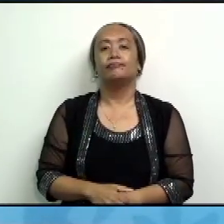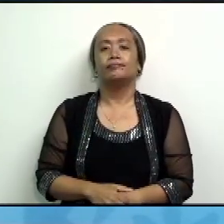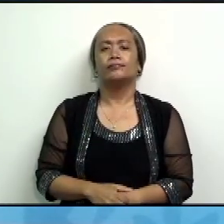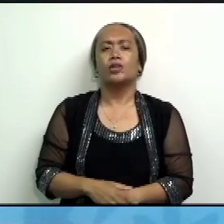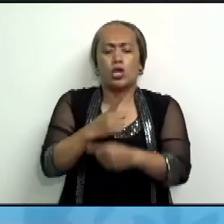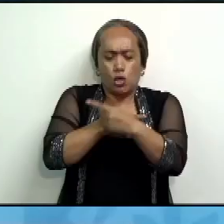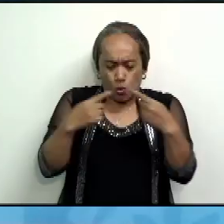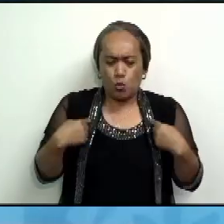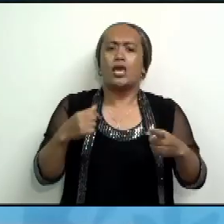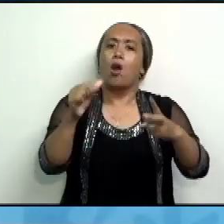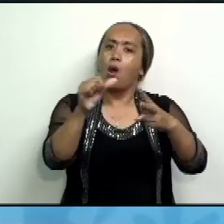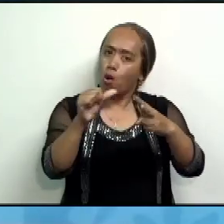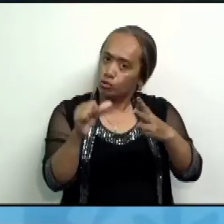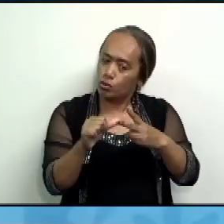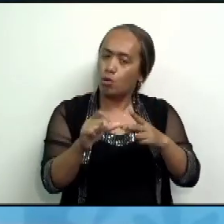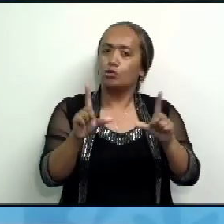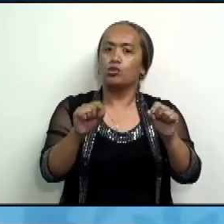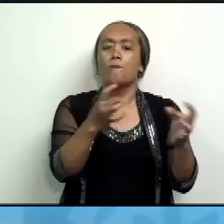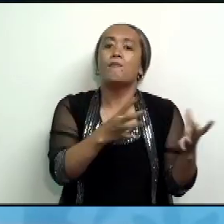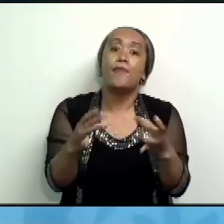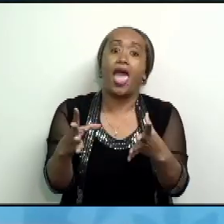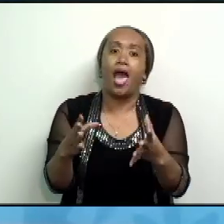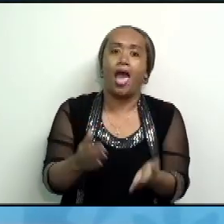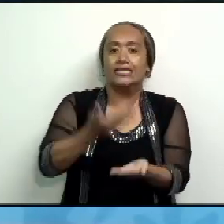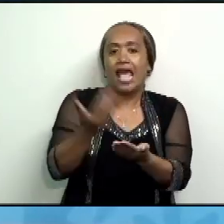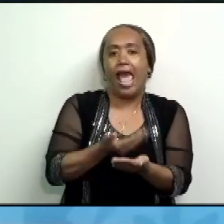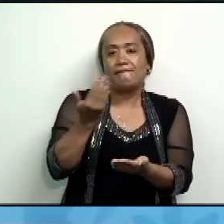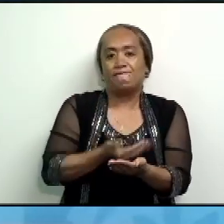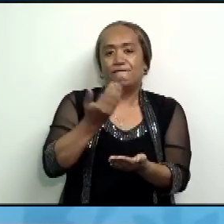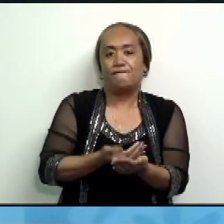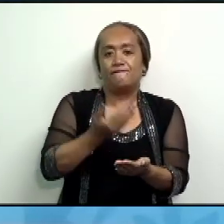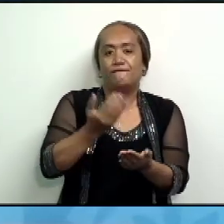We will also begin preparing for fuel rationing.